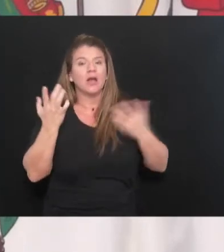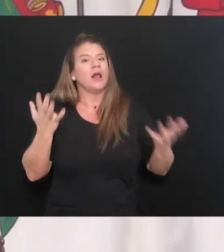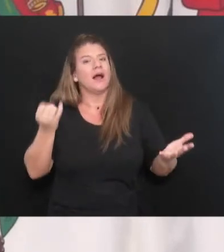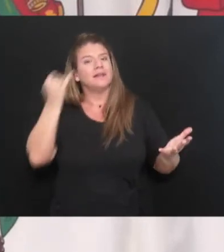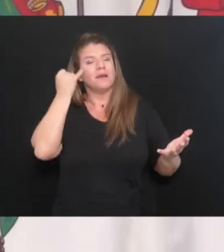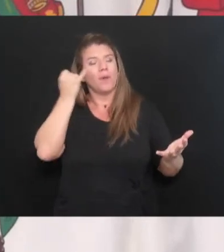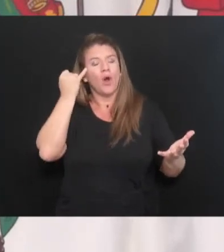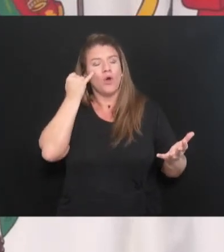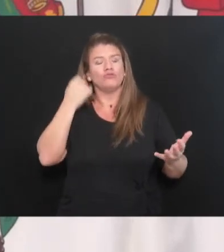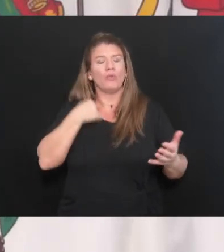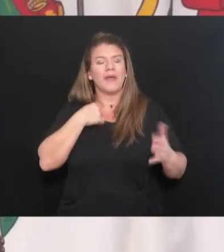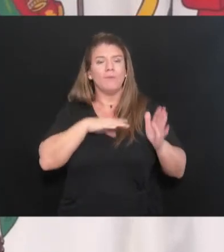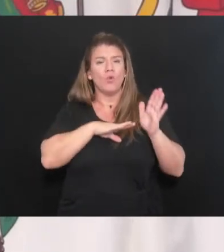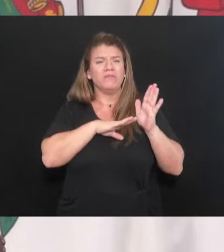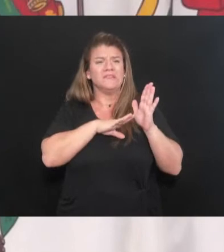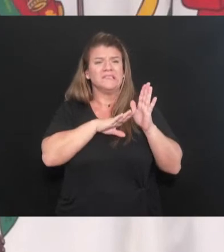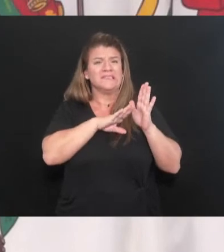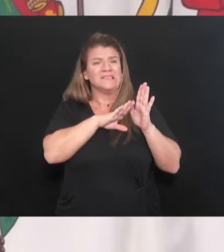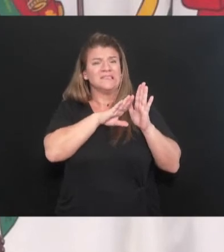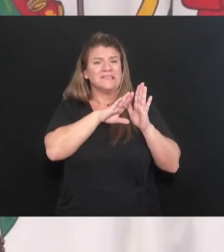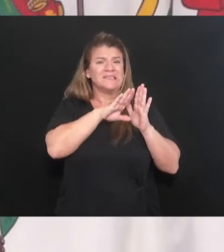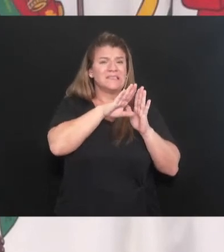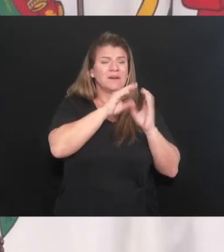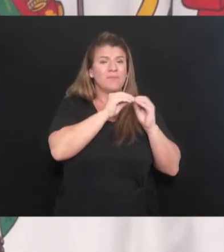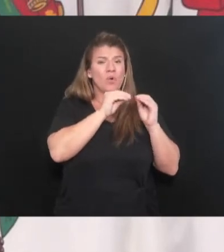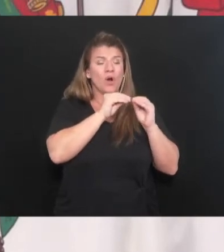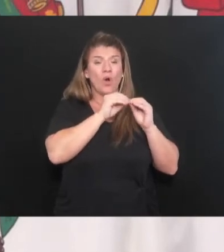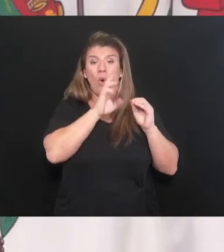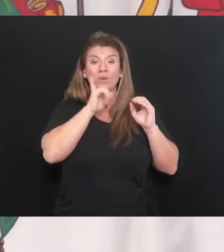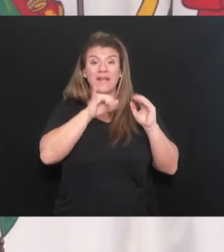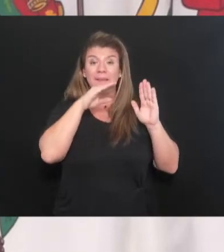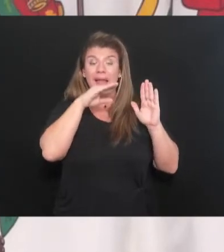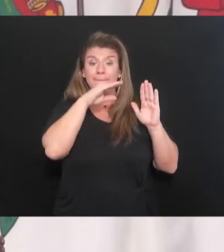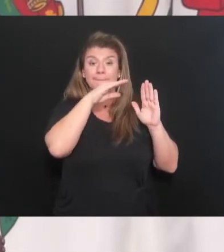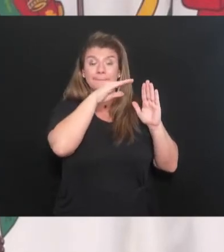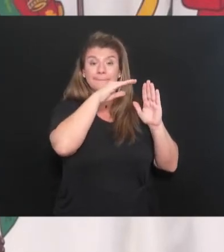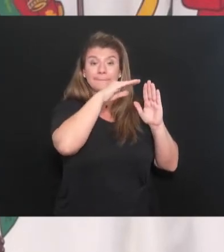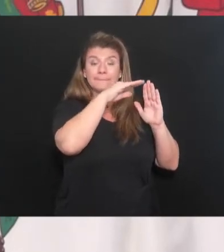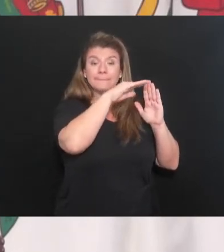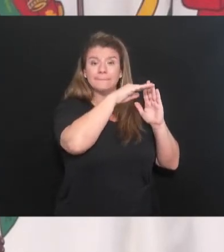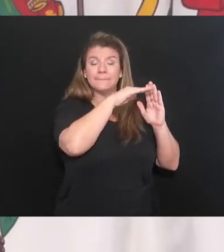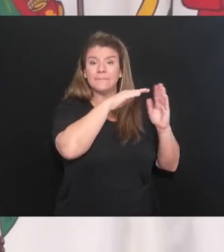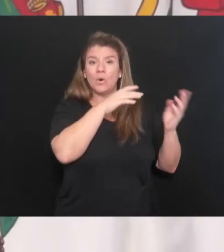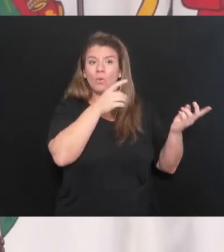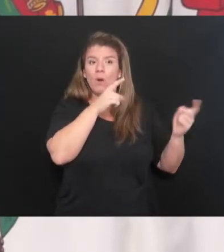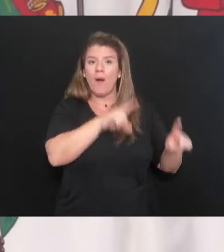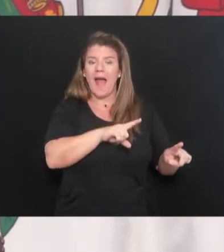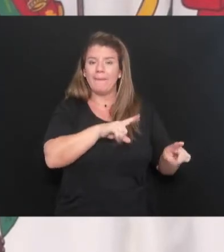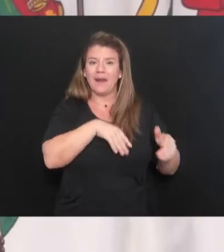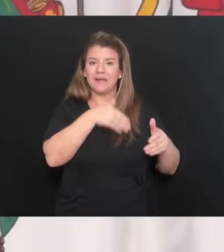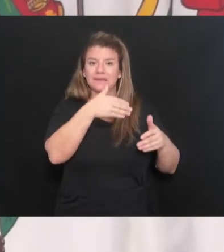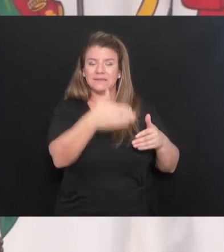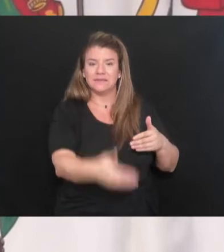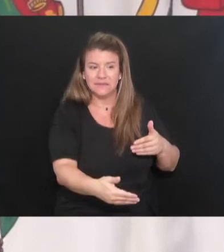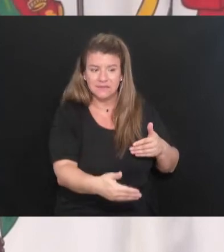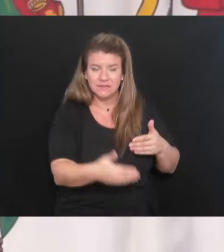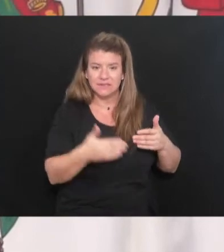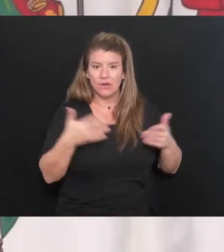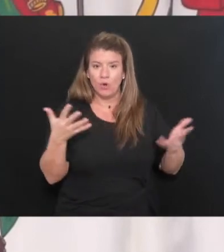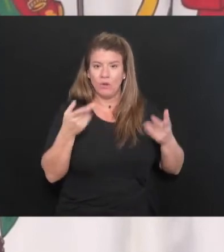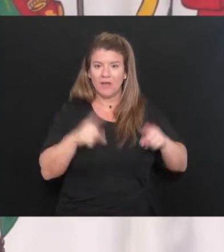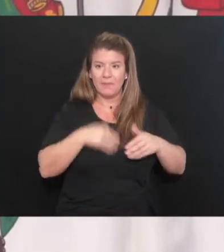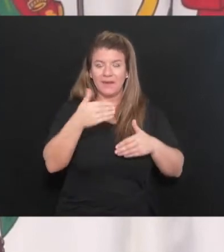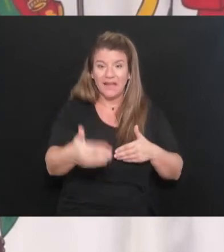just a little bit more. Let's say we don't move more. Then just think what will trail. What will trail